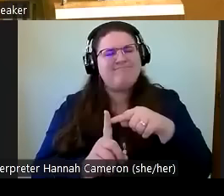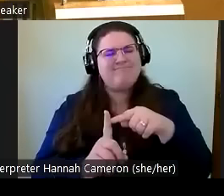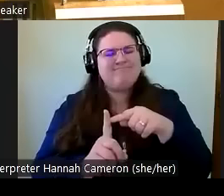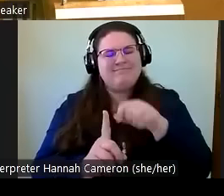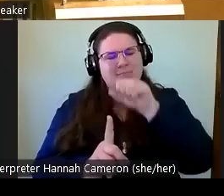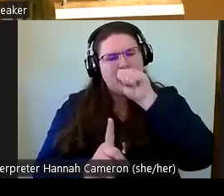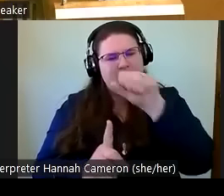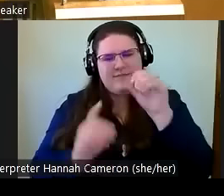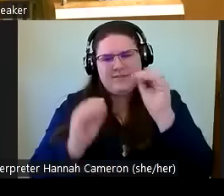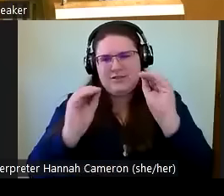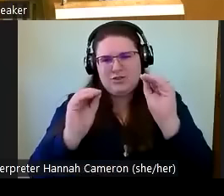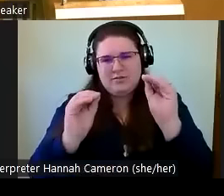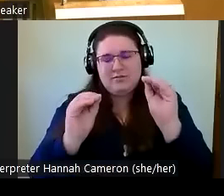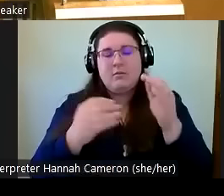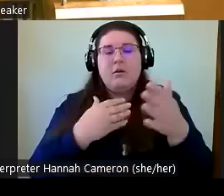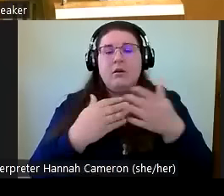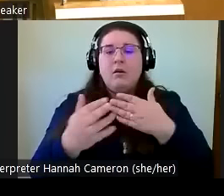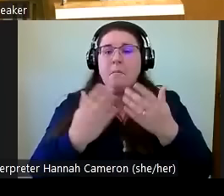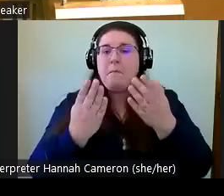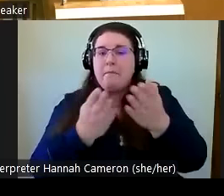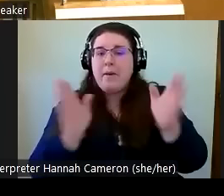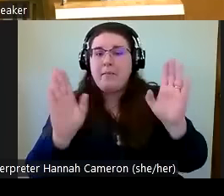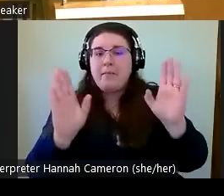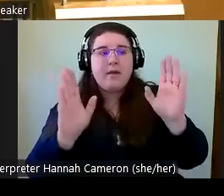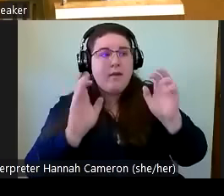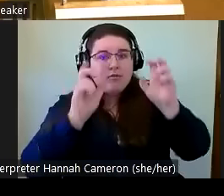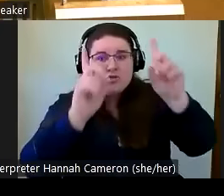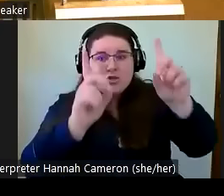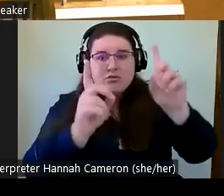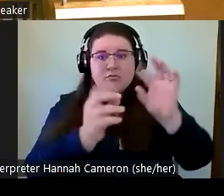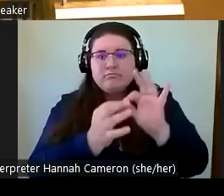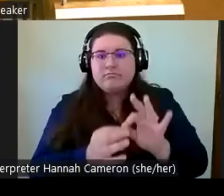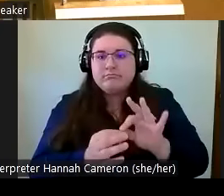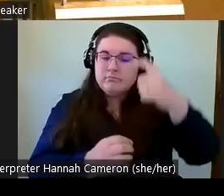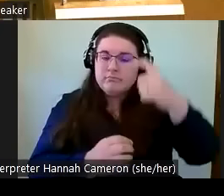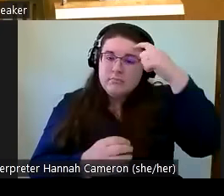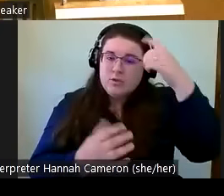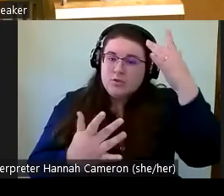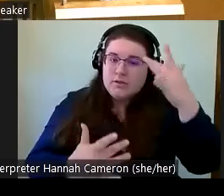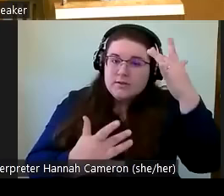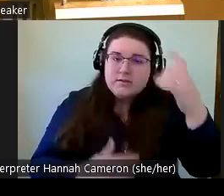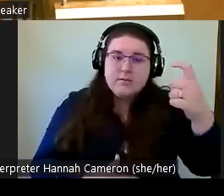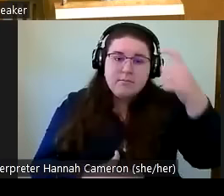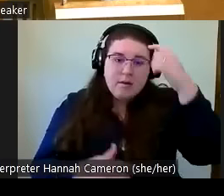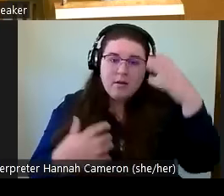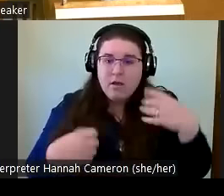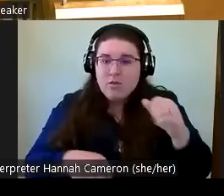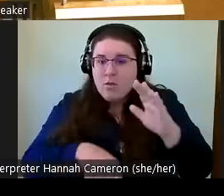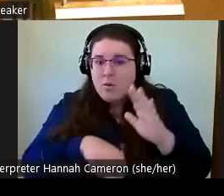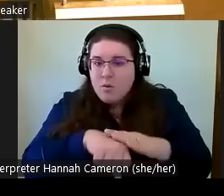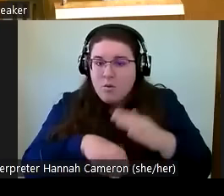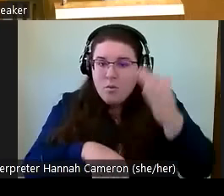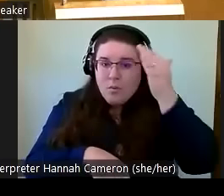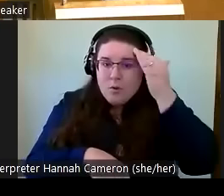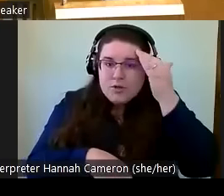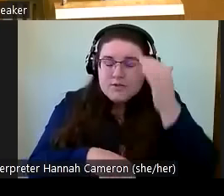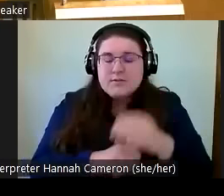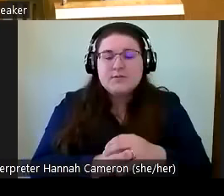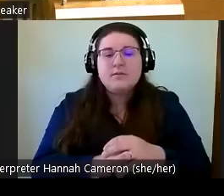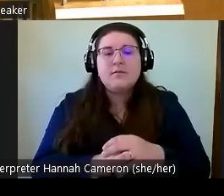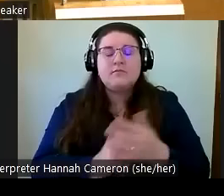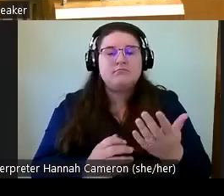it's engaging the public around mental illness, mental health awareness, our faculty development here at the university, within